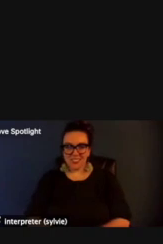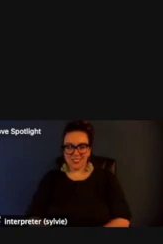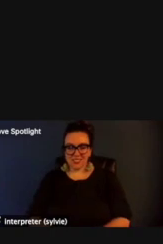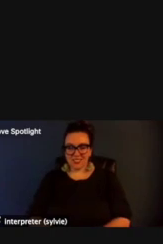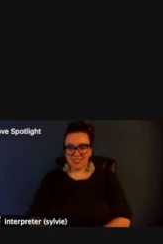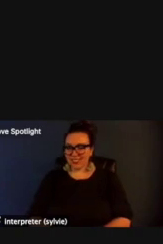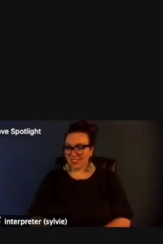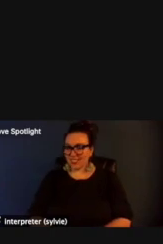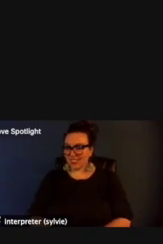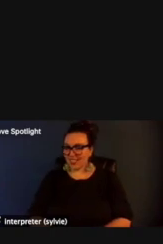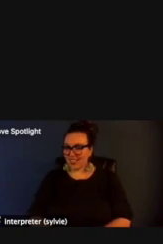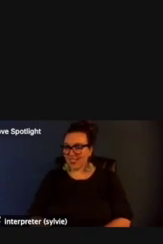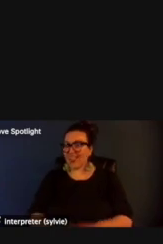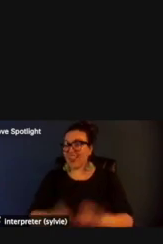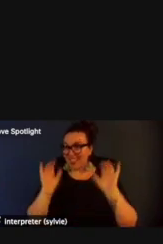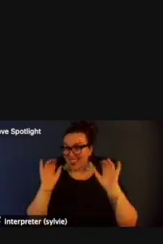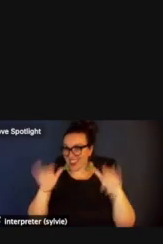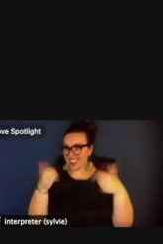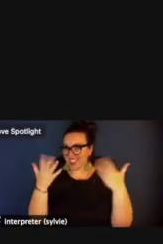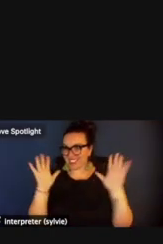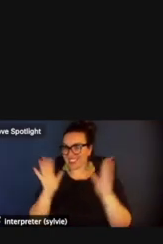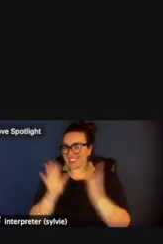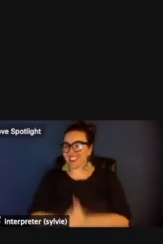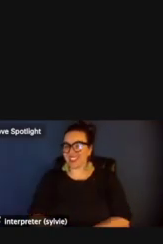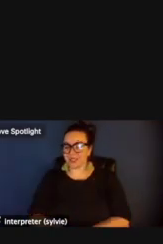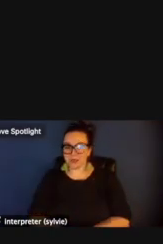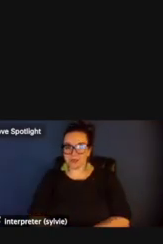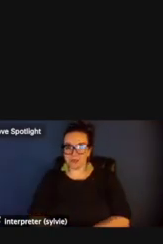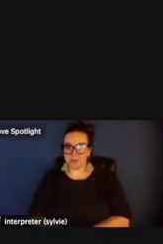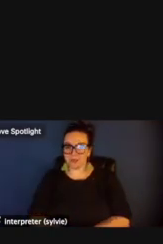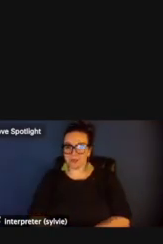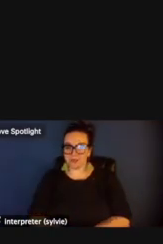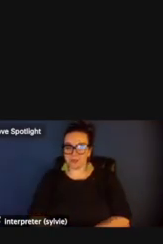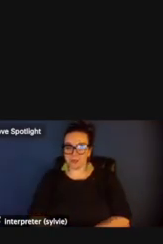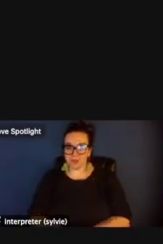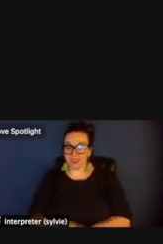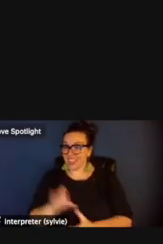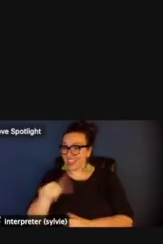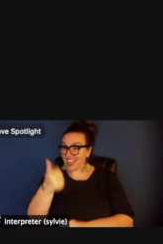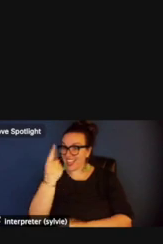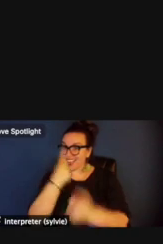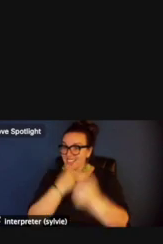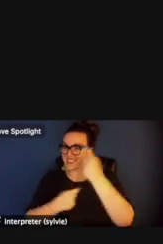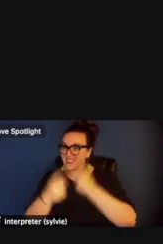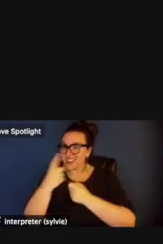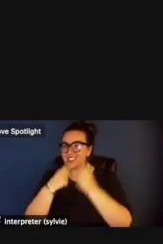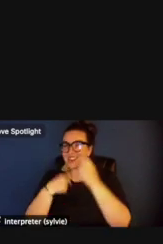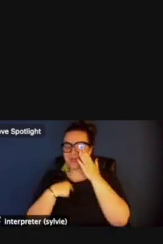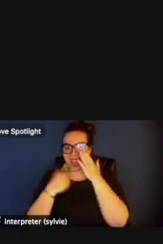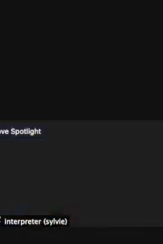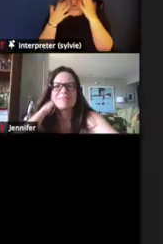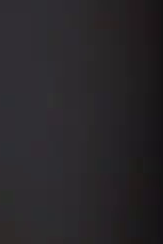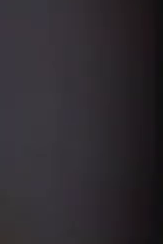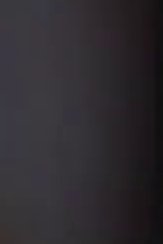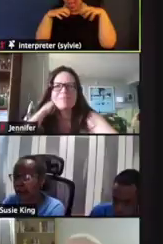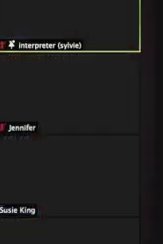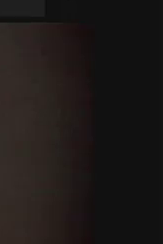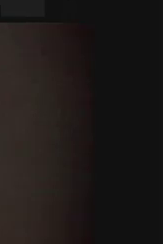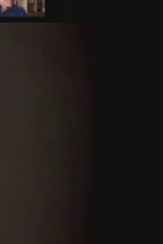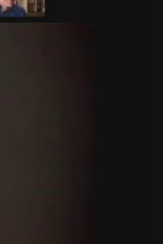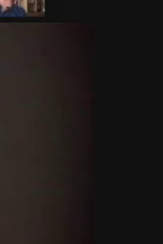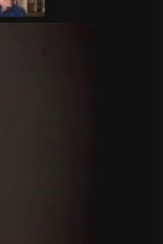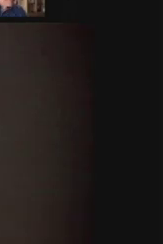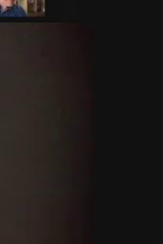I think that's it. That's it for Rome. Okay. Yep. Any questions? But I had many more pictures, but it's still on